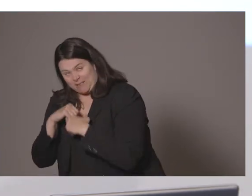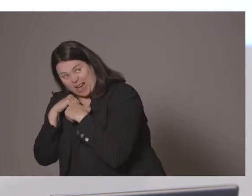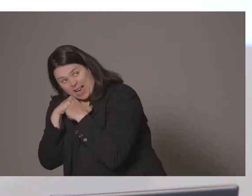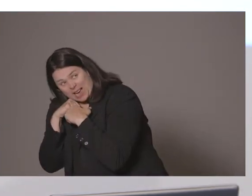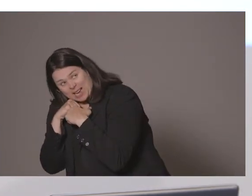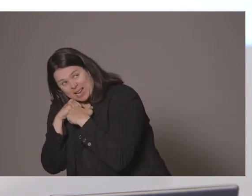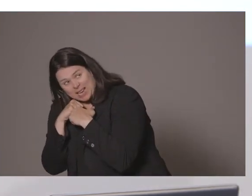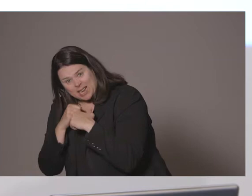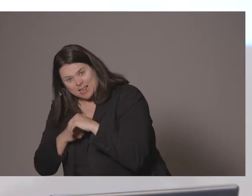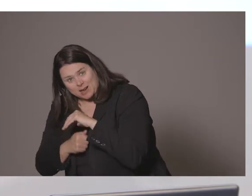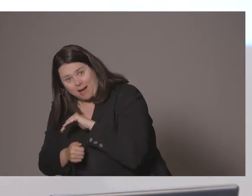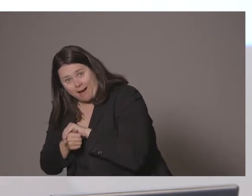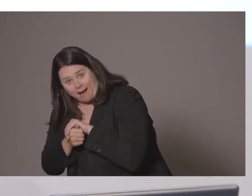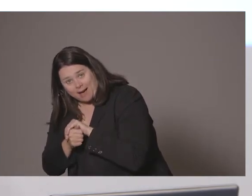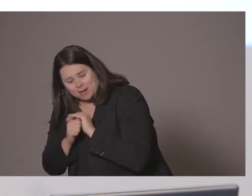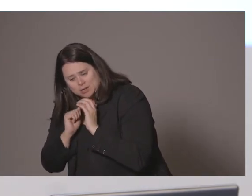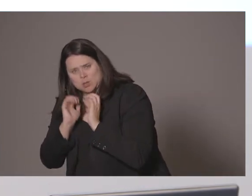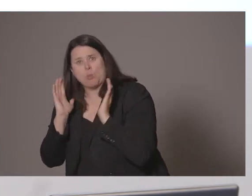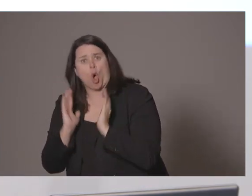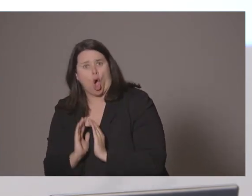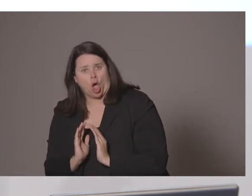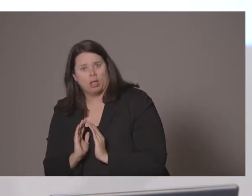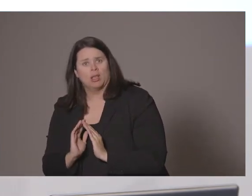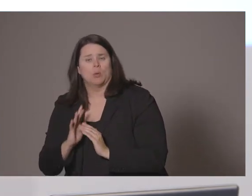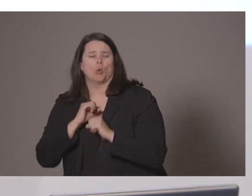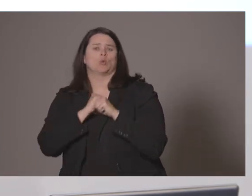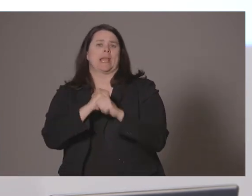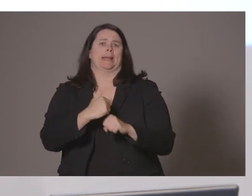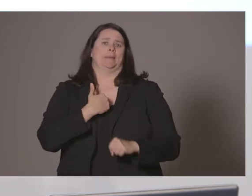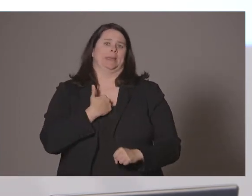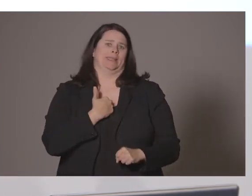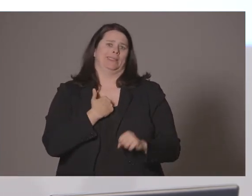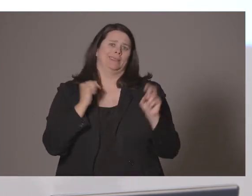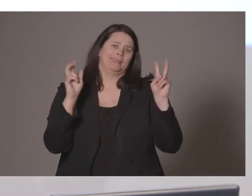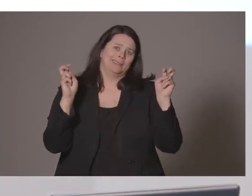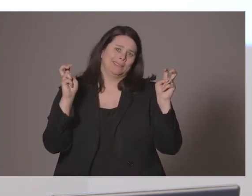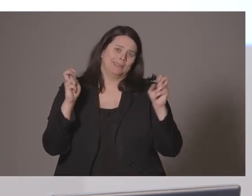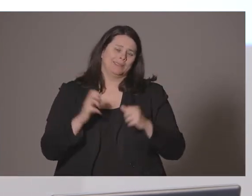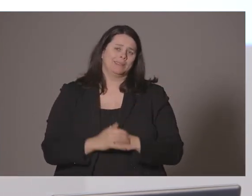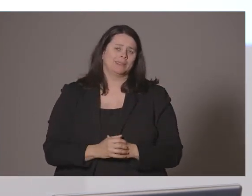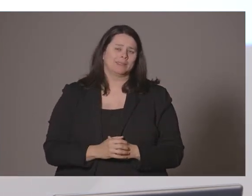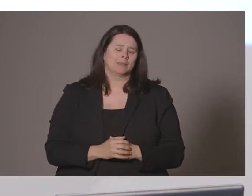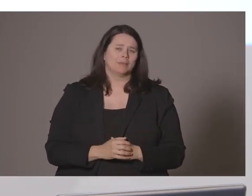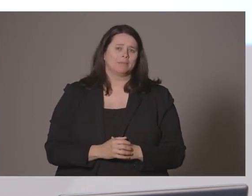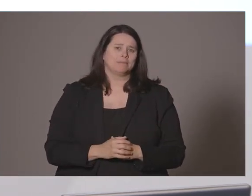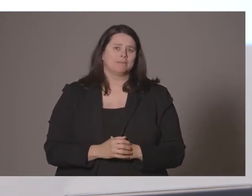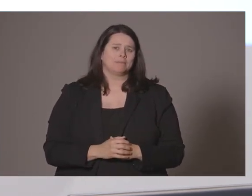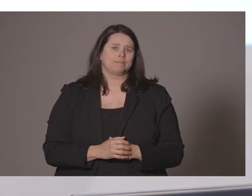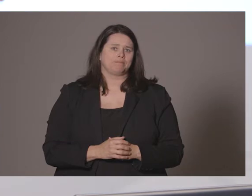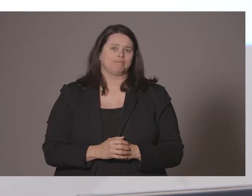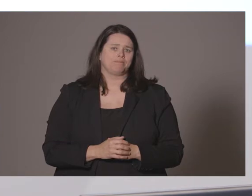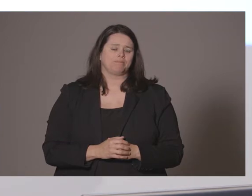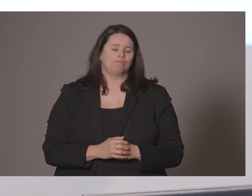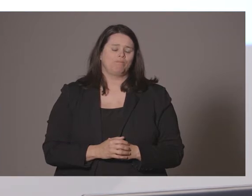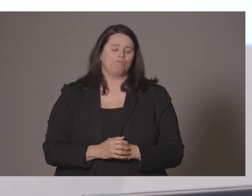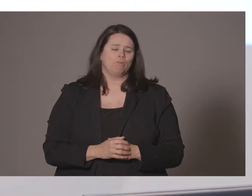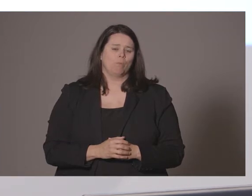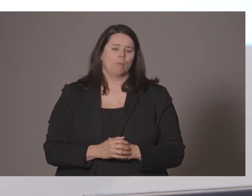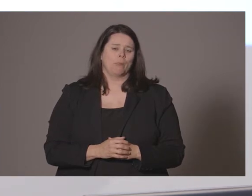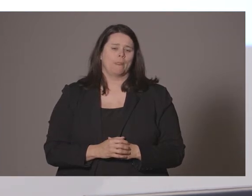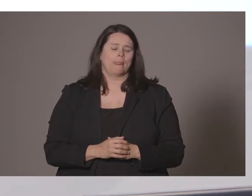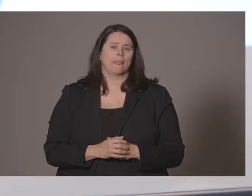more protective, and we know that. There's intergenerational trauma. There's